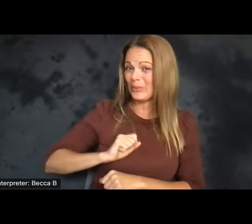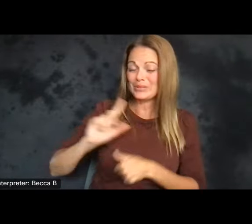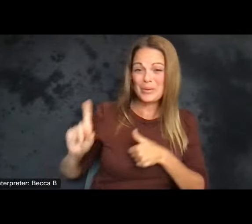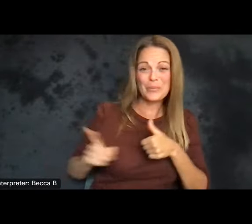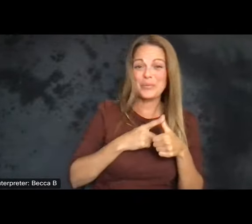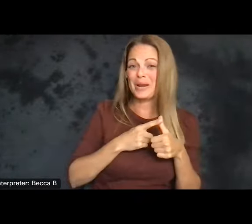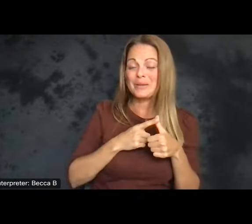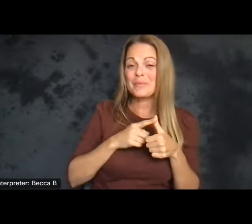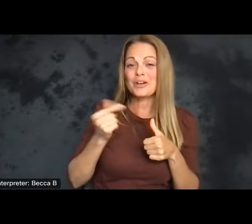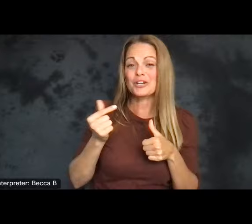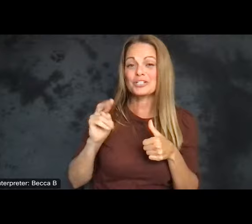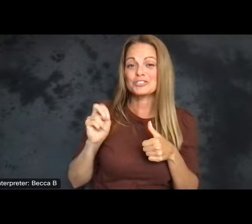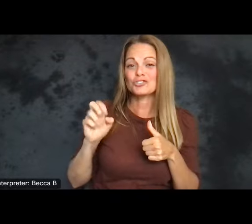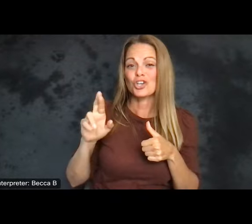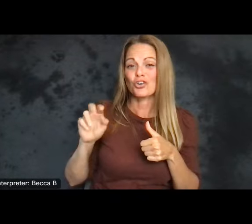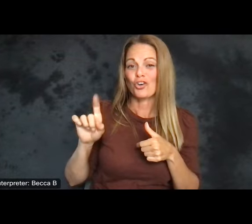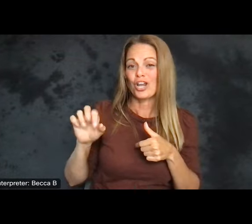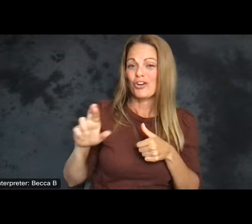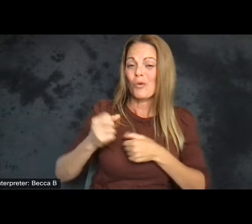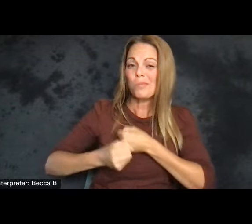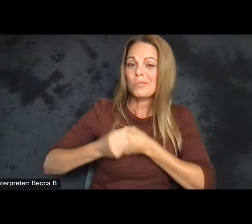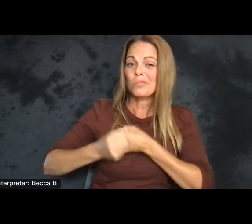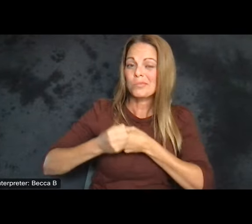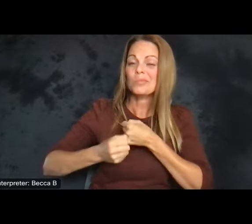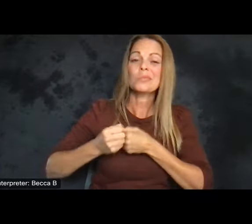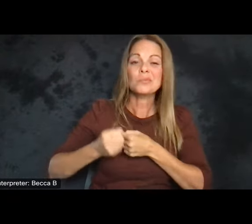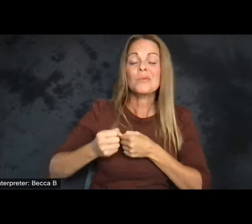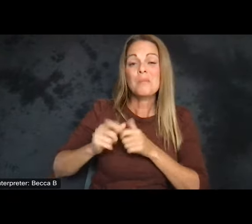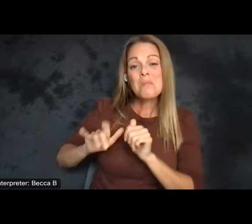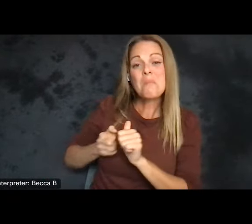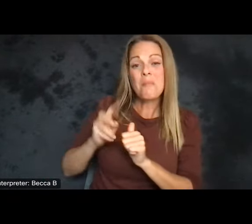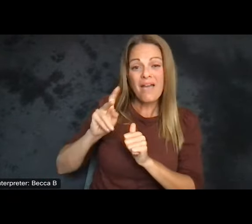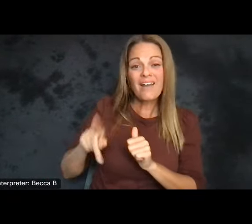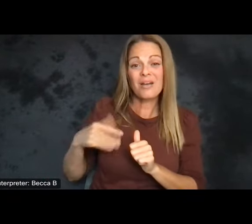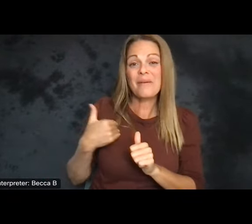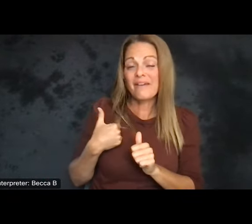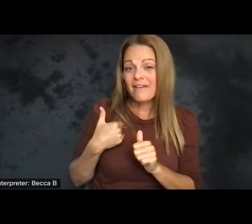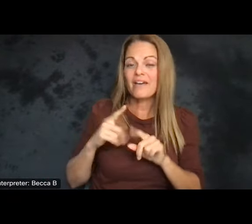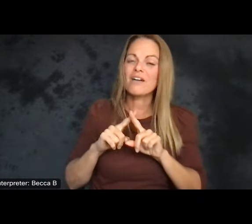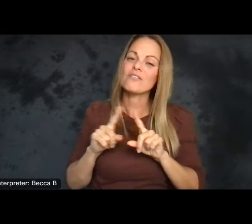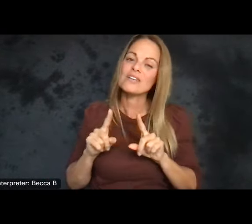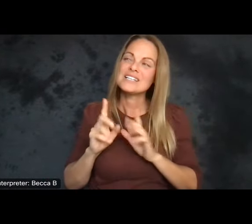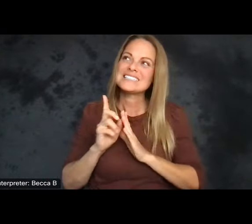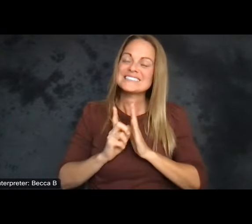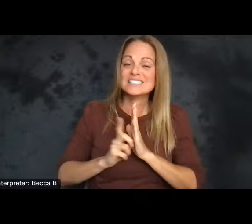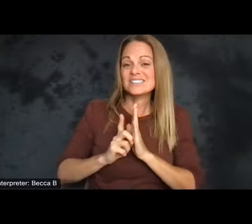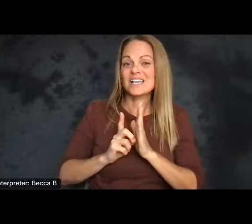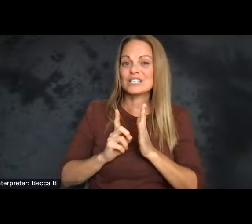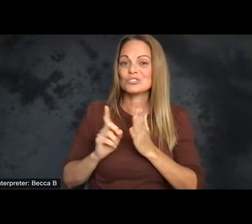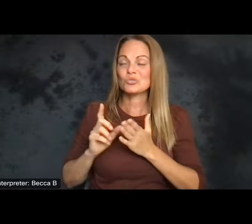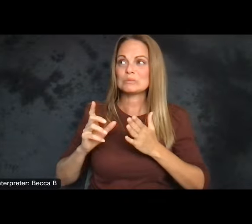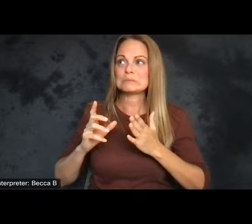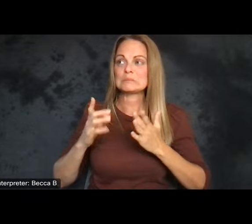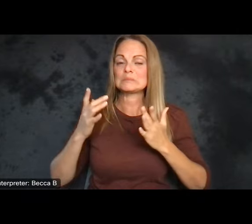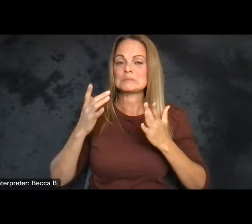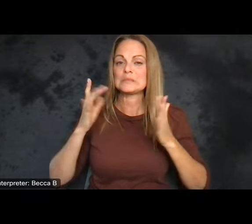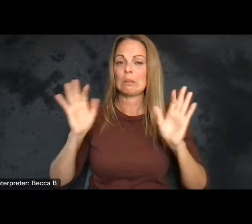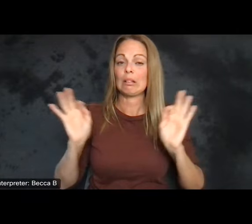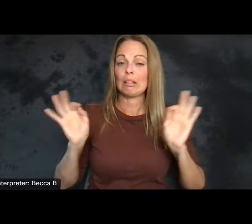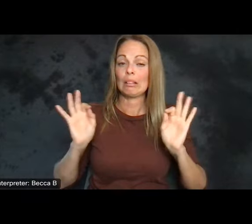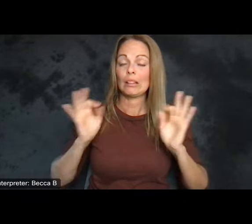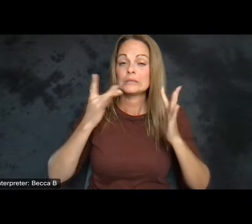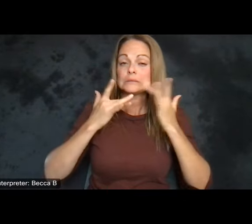facility at Halsey. We do have a backup generator that is designed to kind of work the bare minimum primary